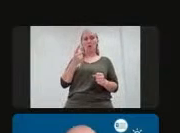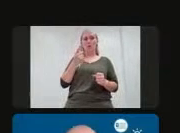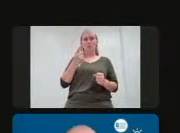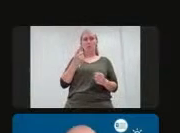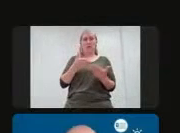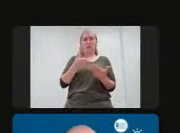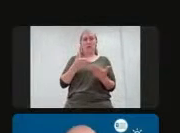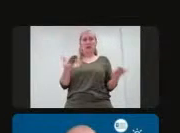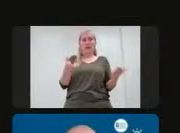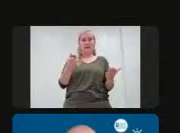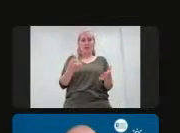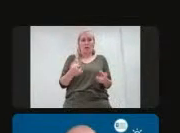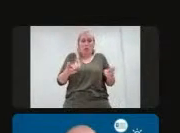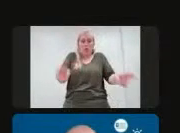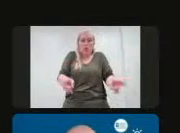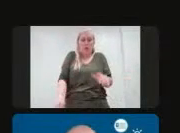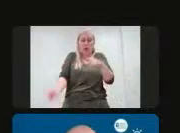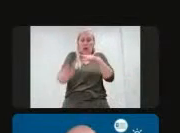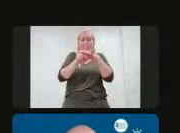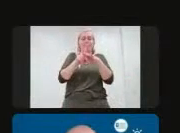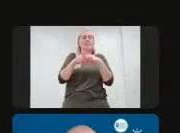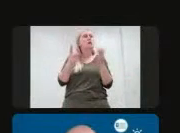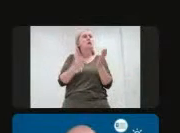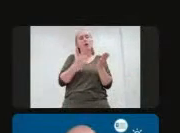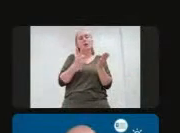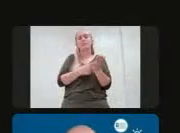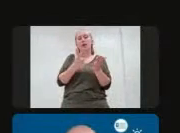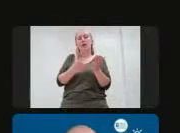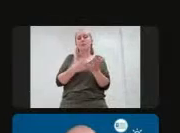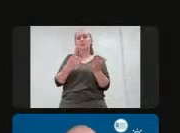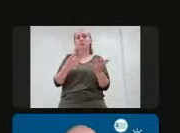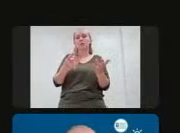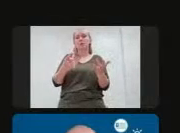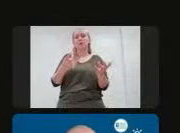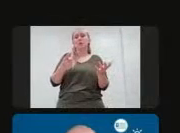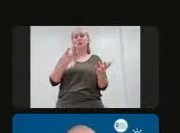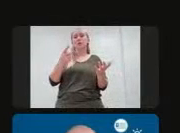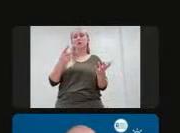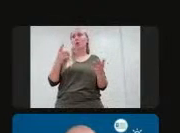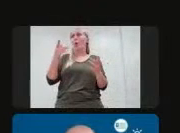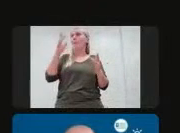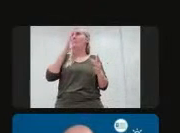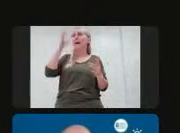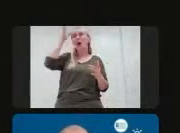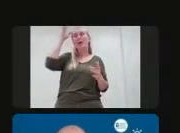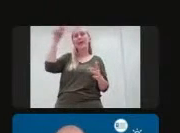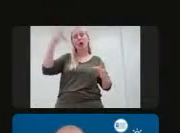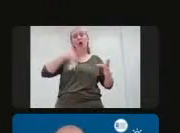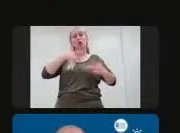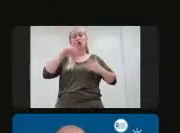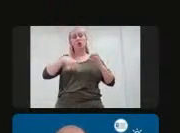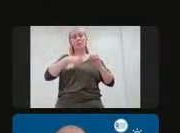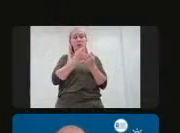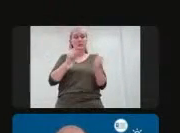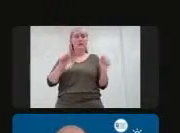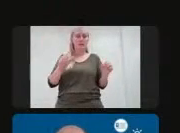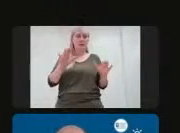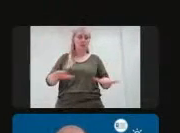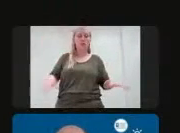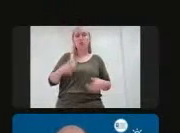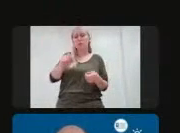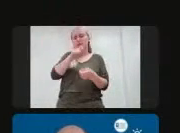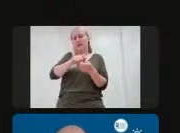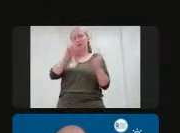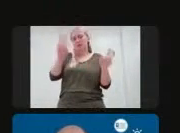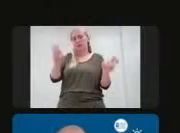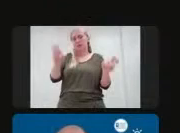that comes up. Sometimes it's a national event and parents are worried about the safety of their children. So there are certain topics that